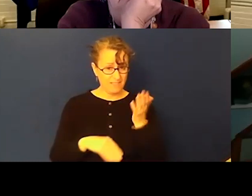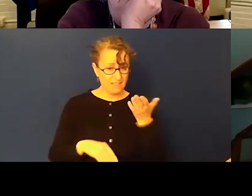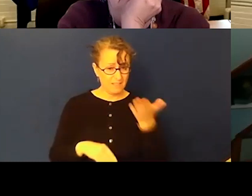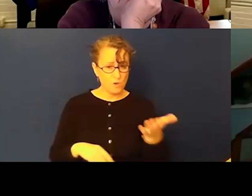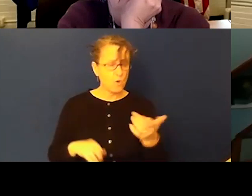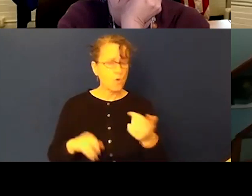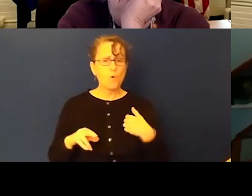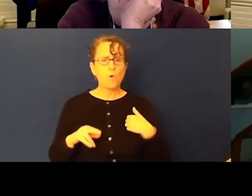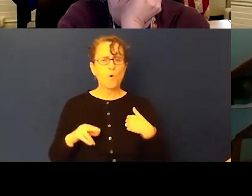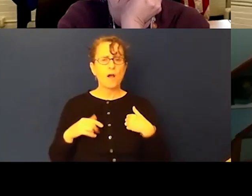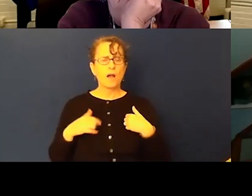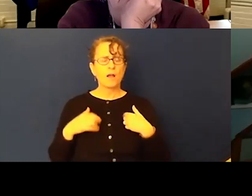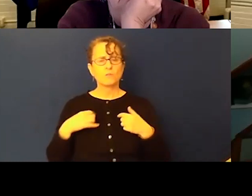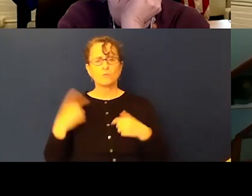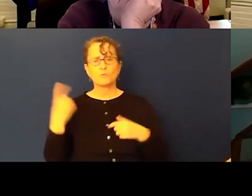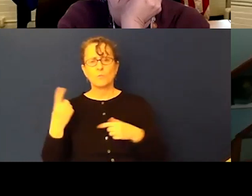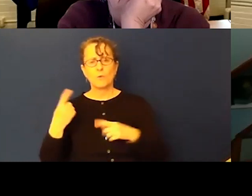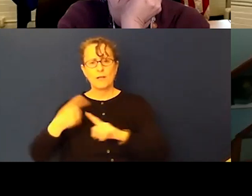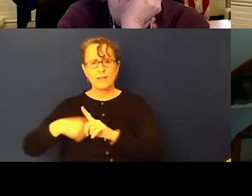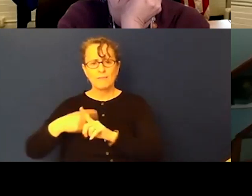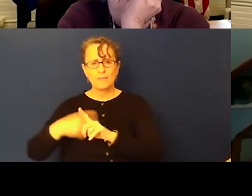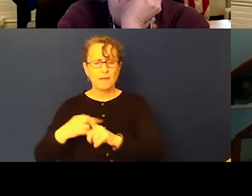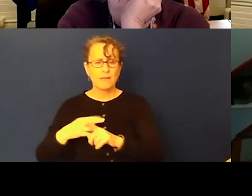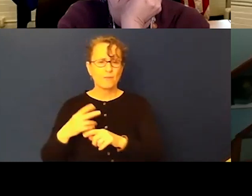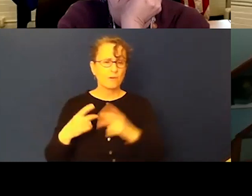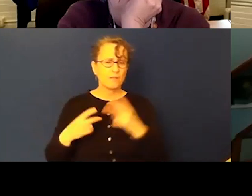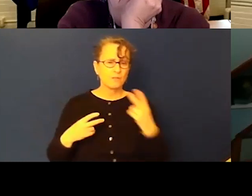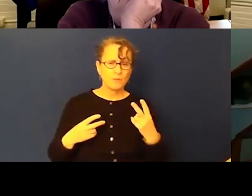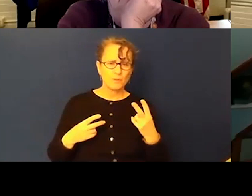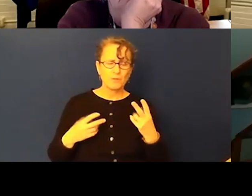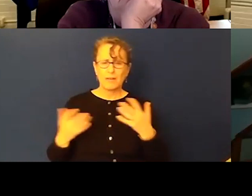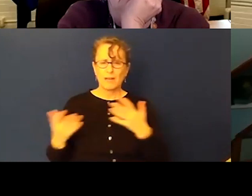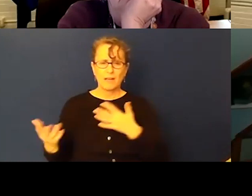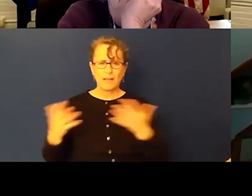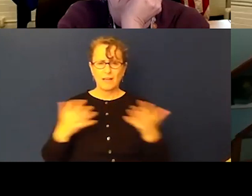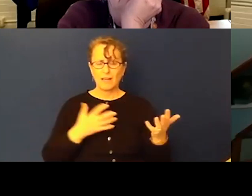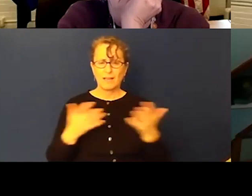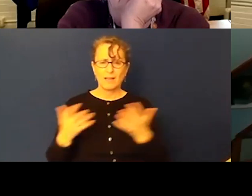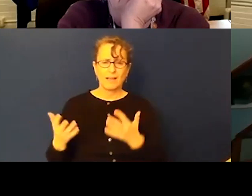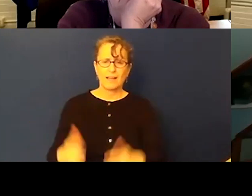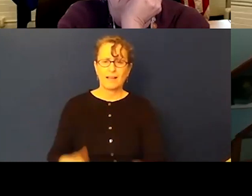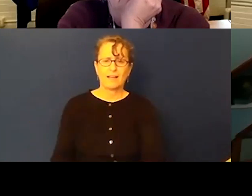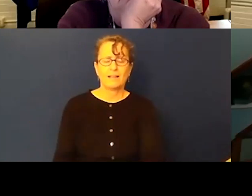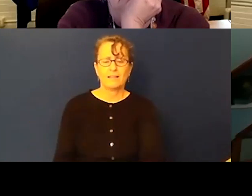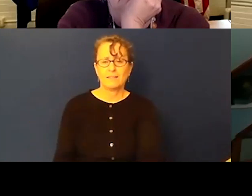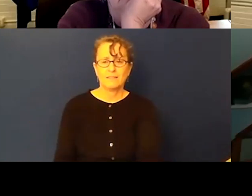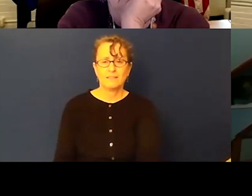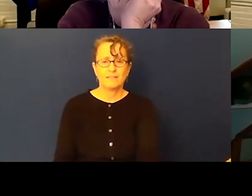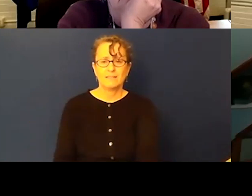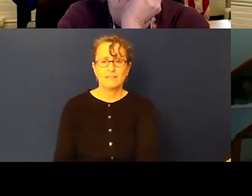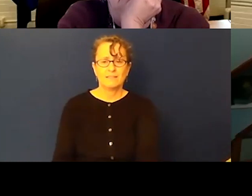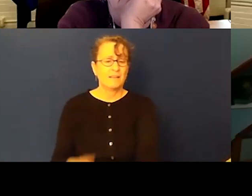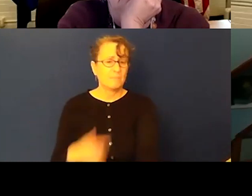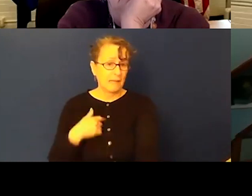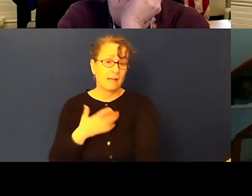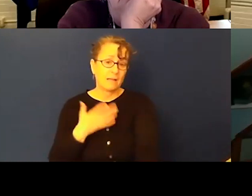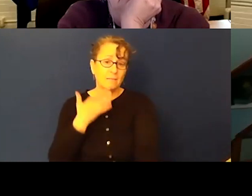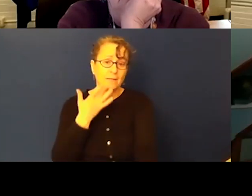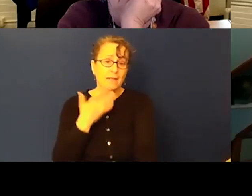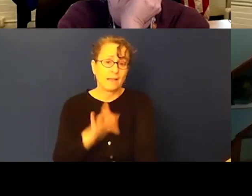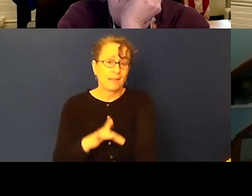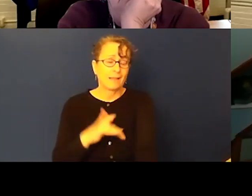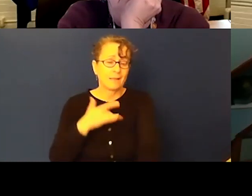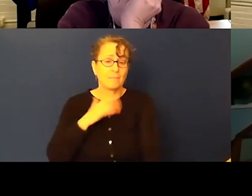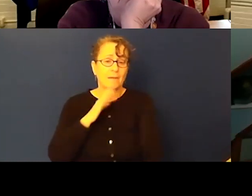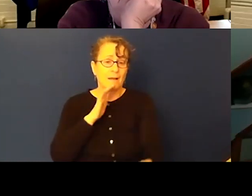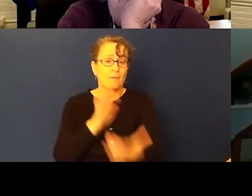one a month versus two? Or you know what I mean? Because I'm lucky enough to have a partner that's